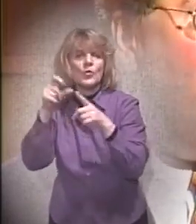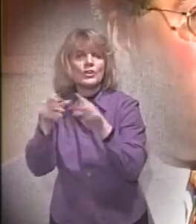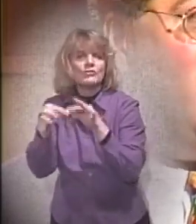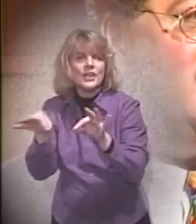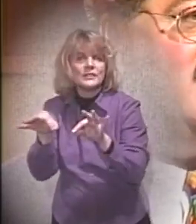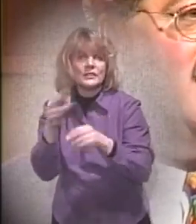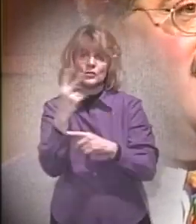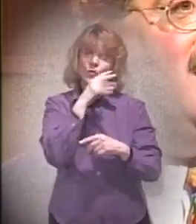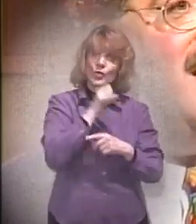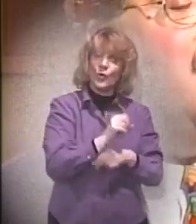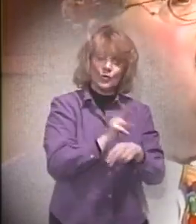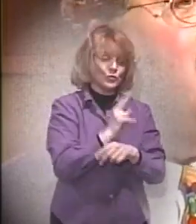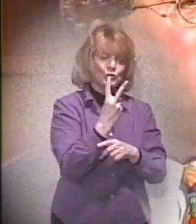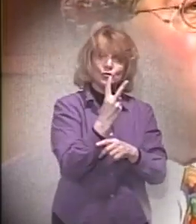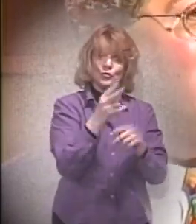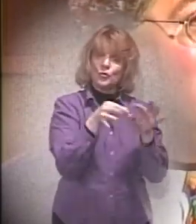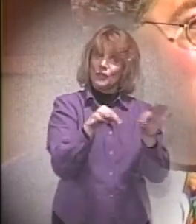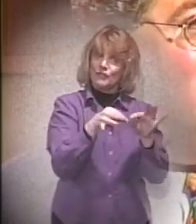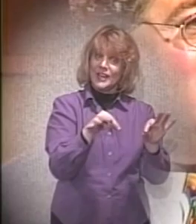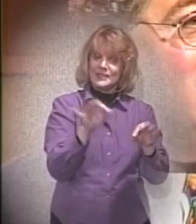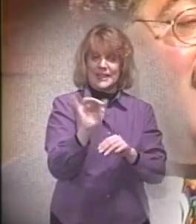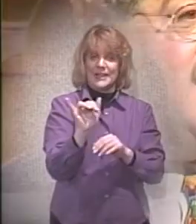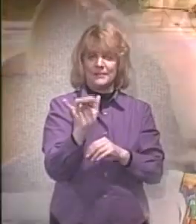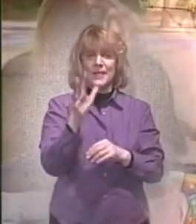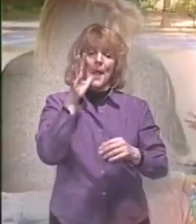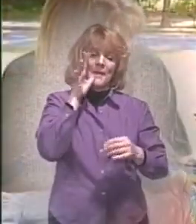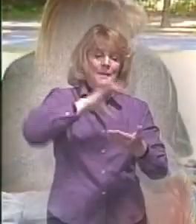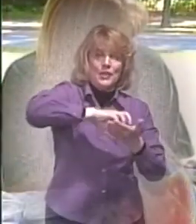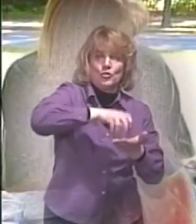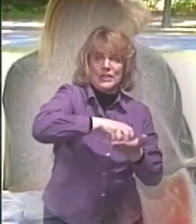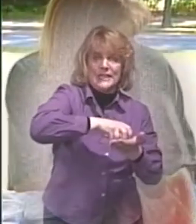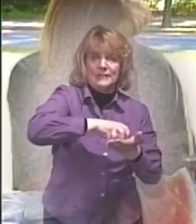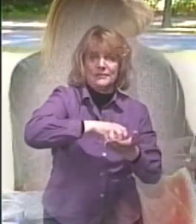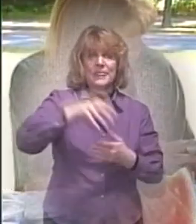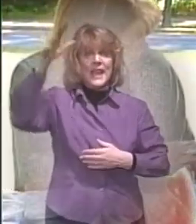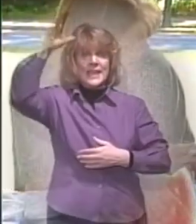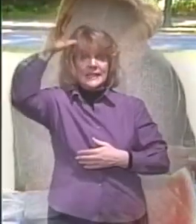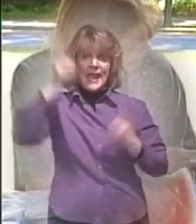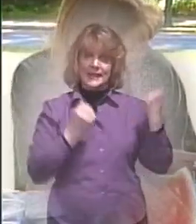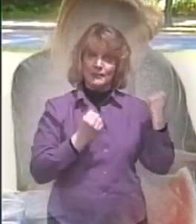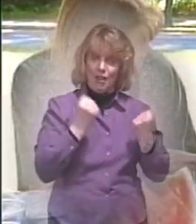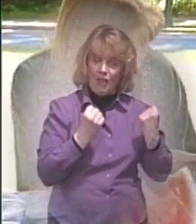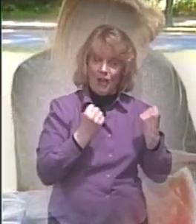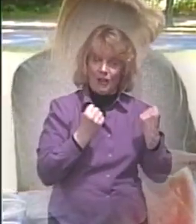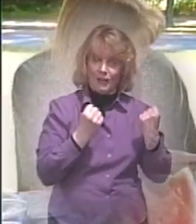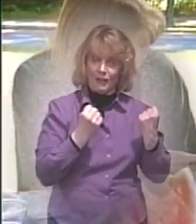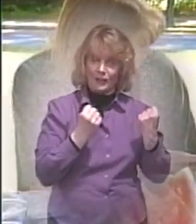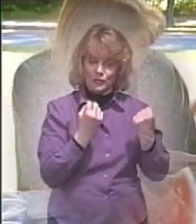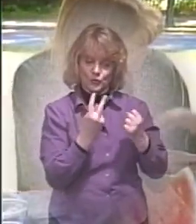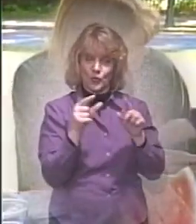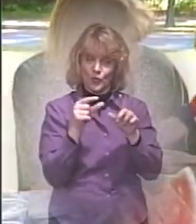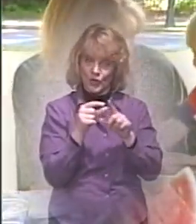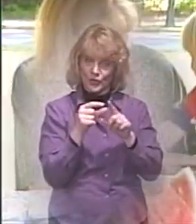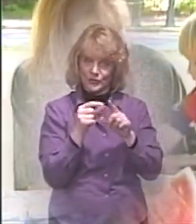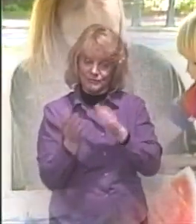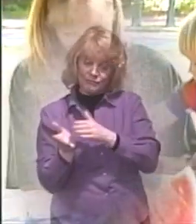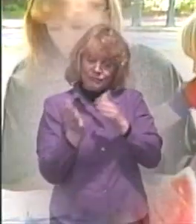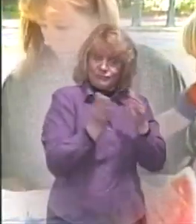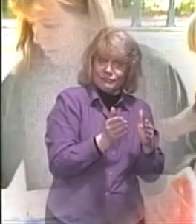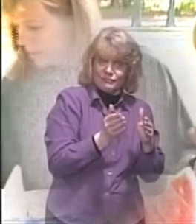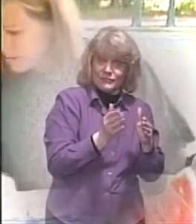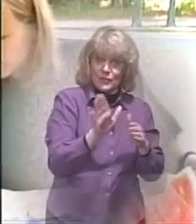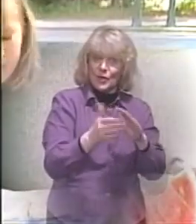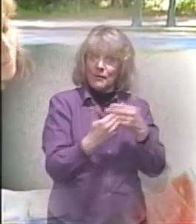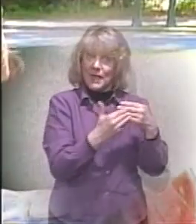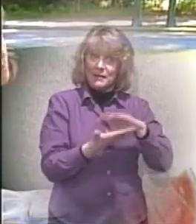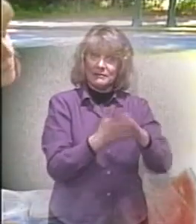use 2-word phrases, like mommy cookie, daddy car, or maybe daddy cookie, mommy car. By the